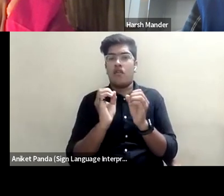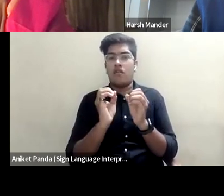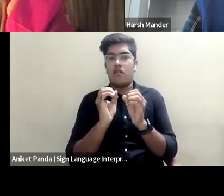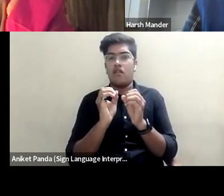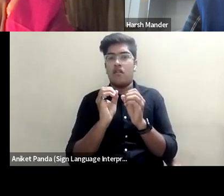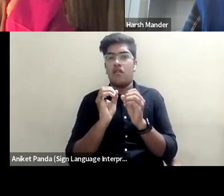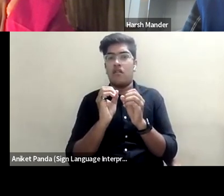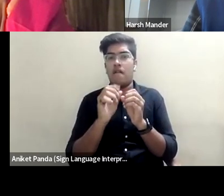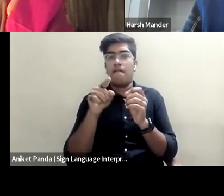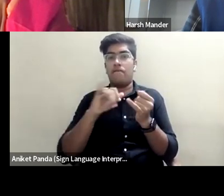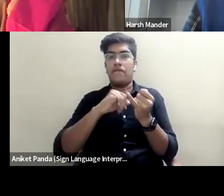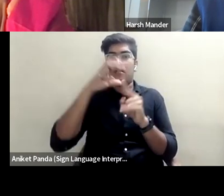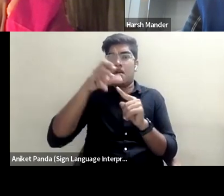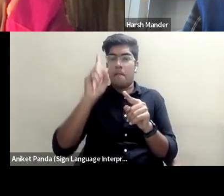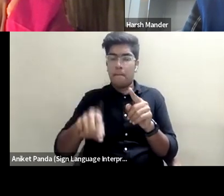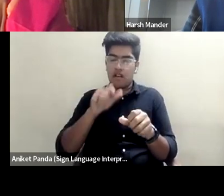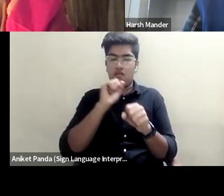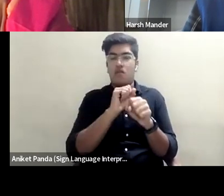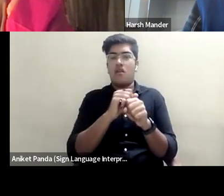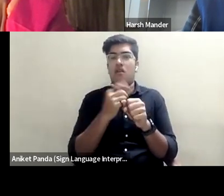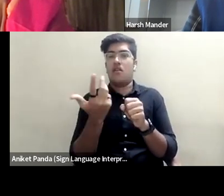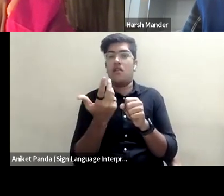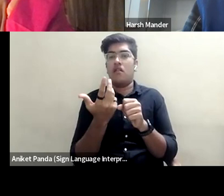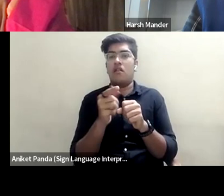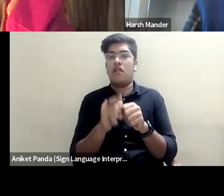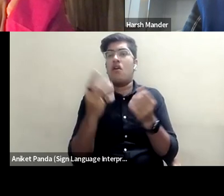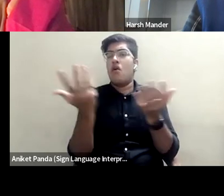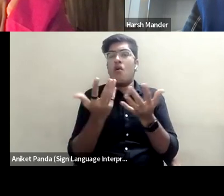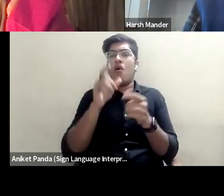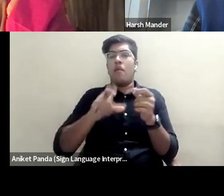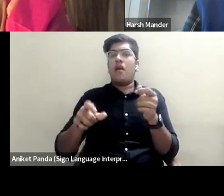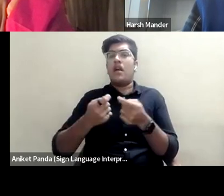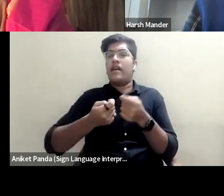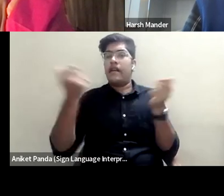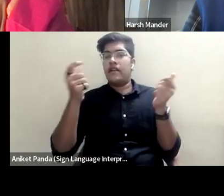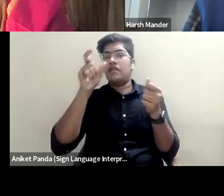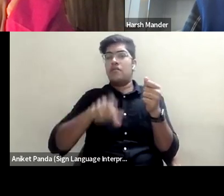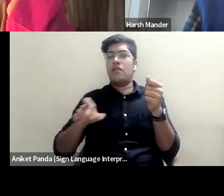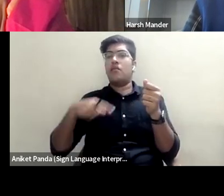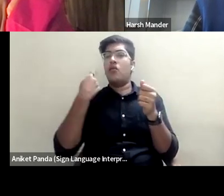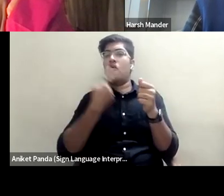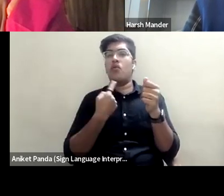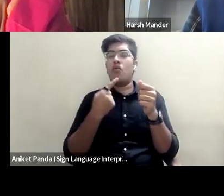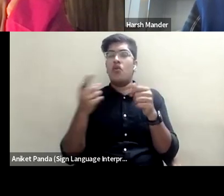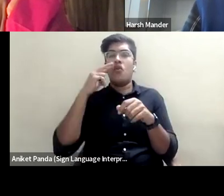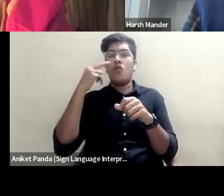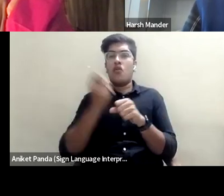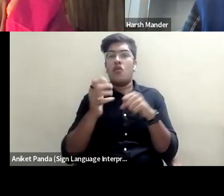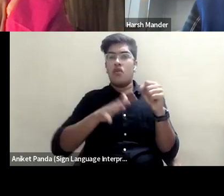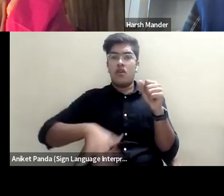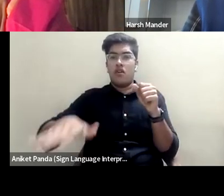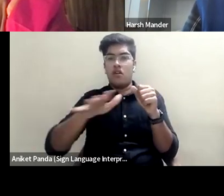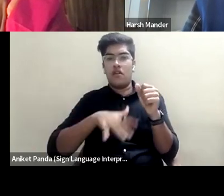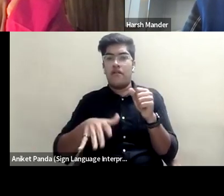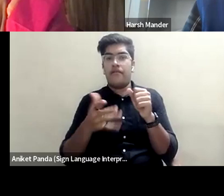The state needs to act, but in the end, what is it that the rich, middle class, well-to-do people of Gurgaon, you